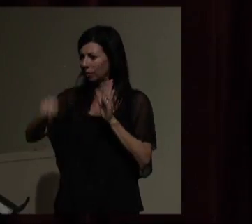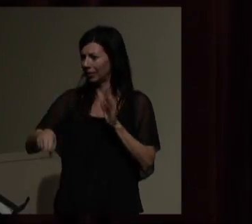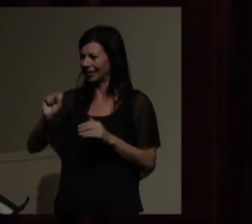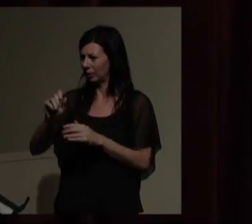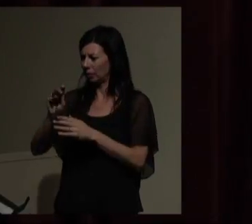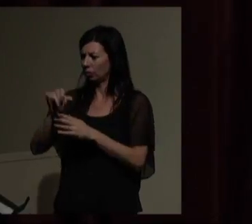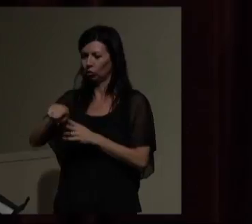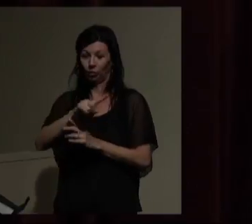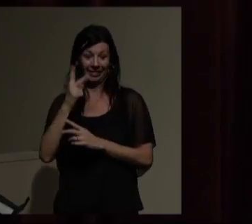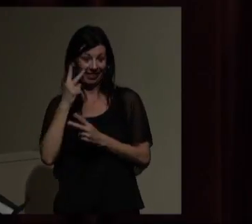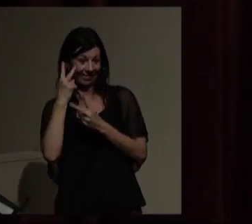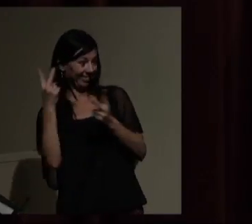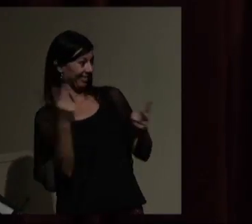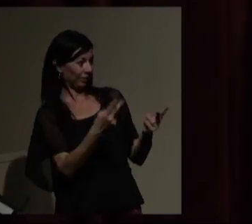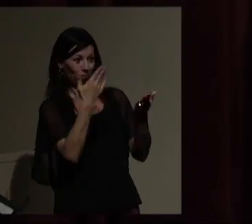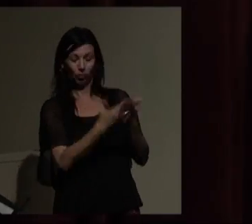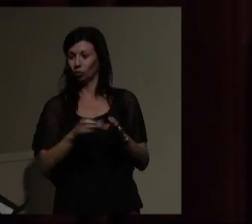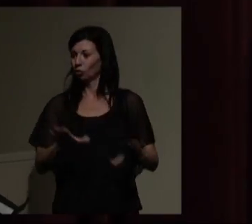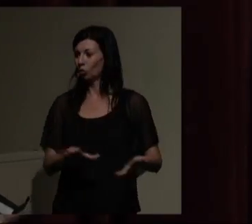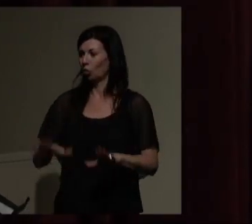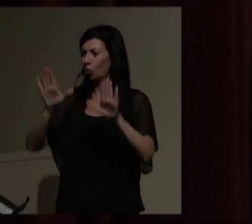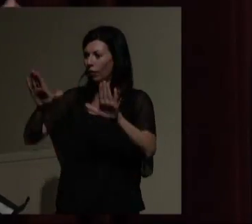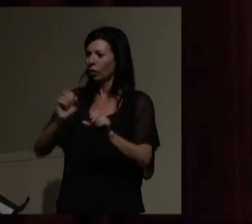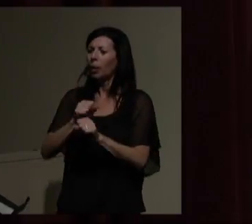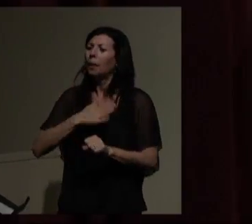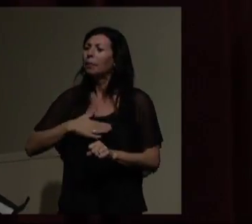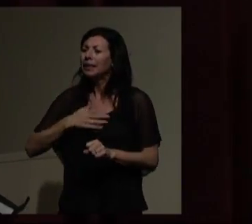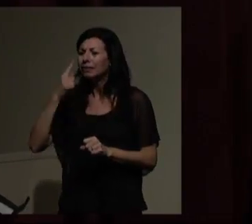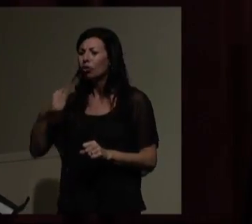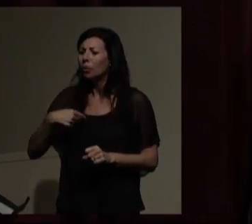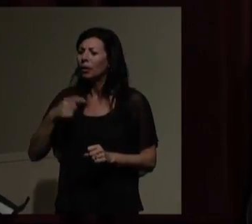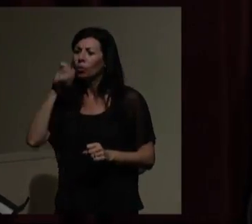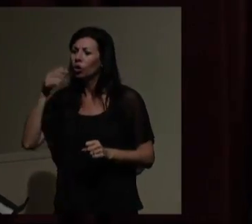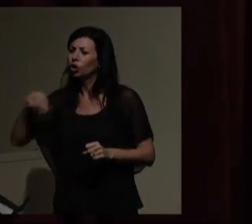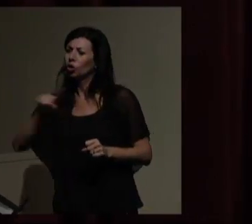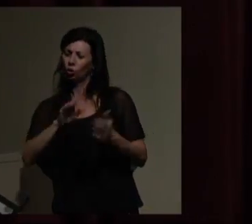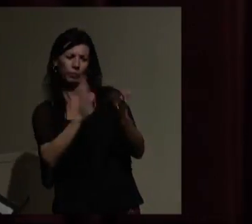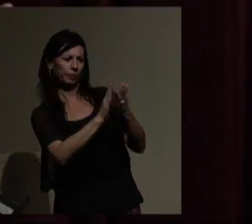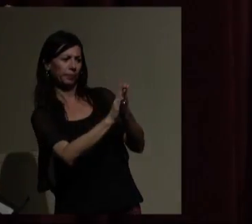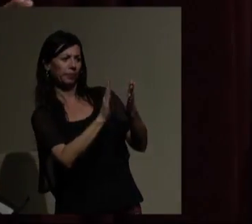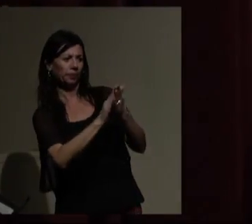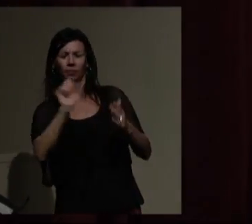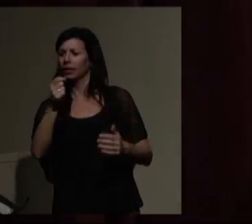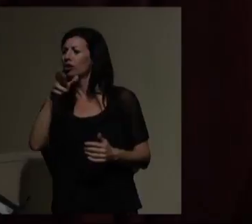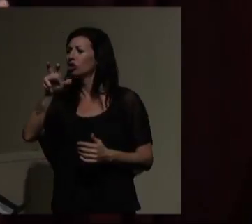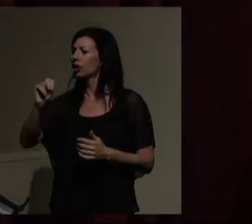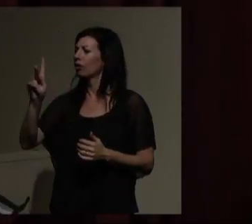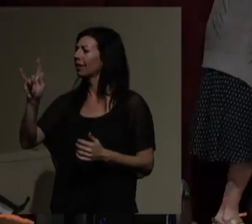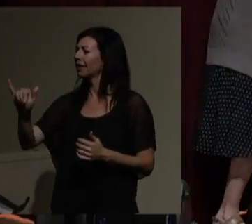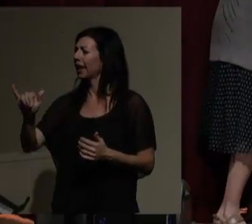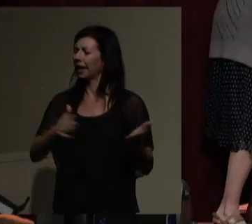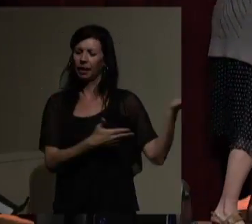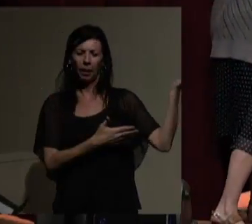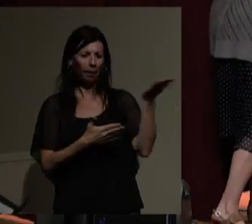she's been doing a wonderful job. Parents, do you mind acknowledging for me Miss Sharon Kay? Sharon, can you come out,